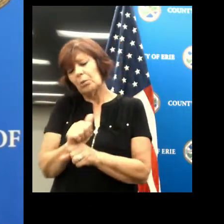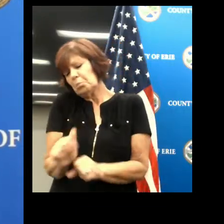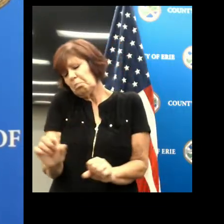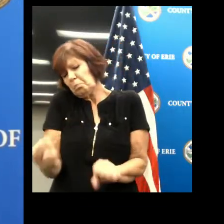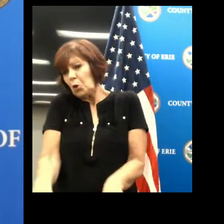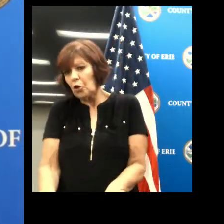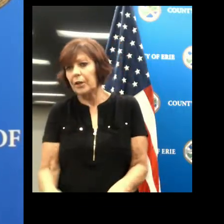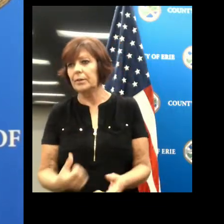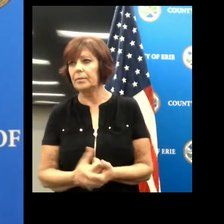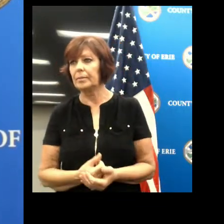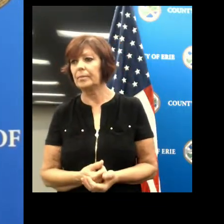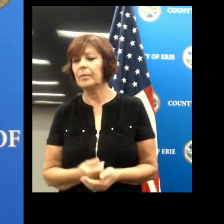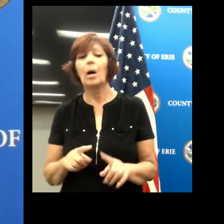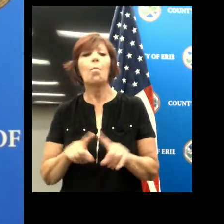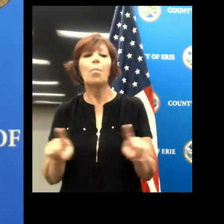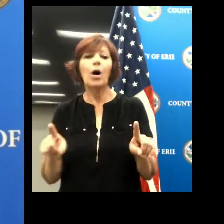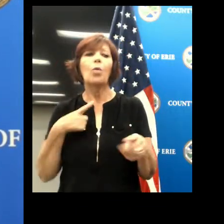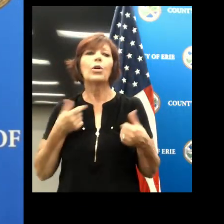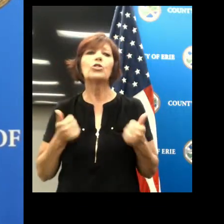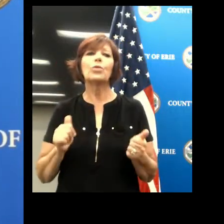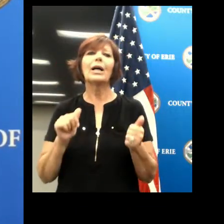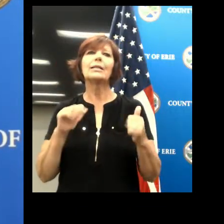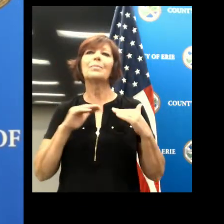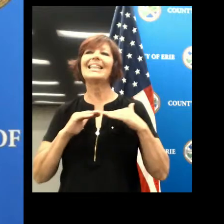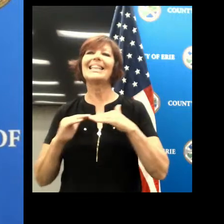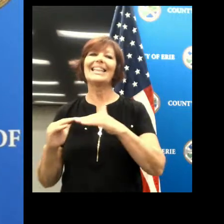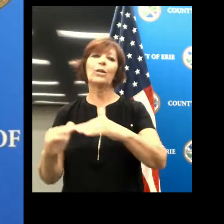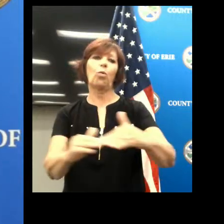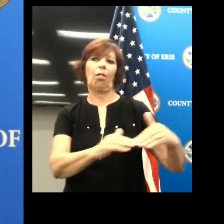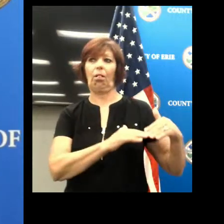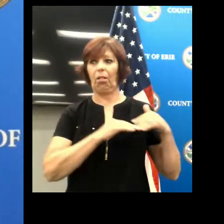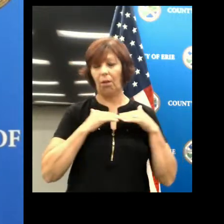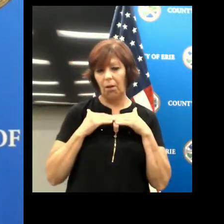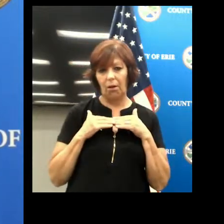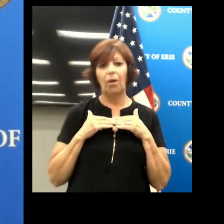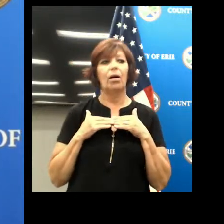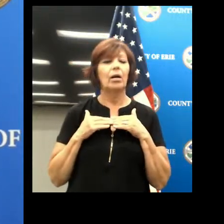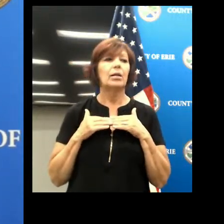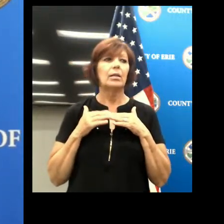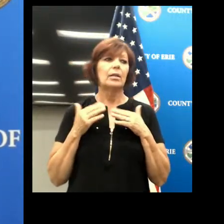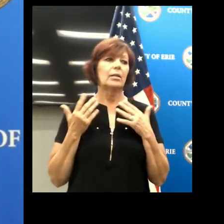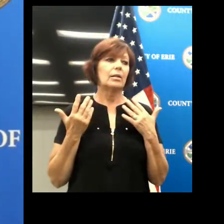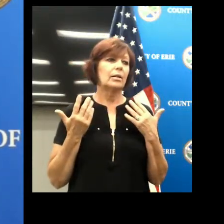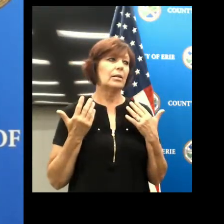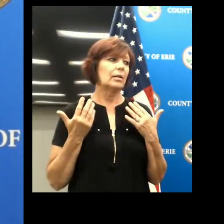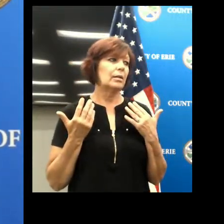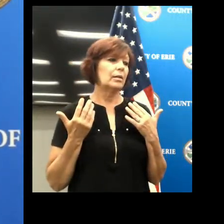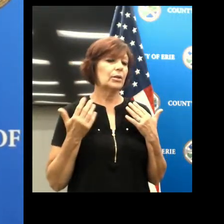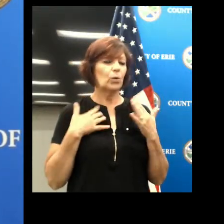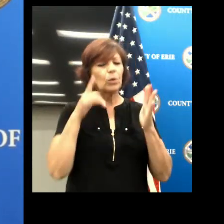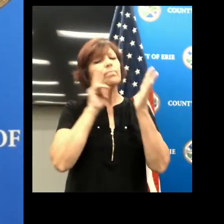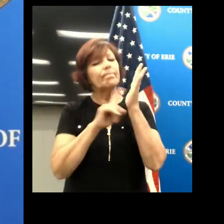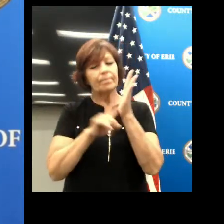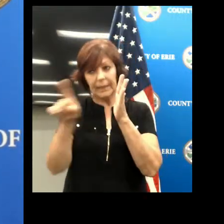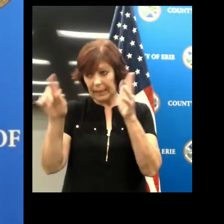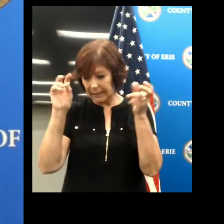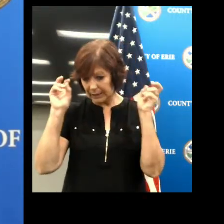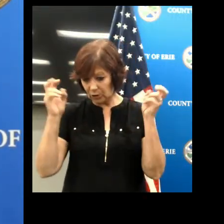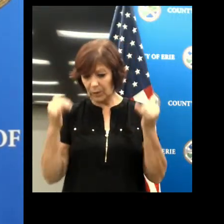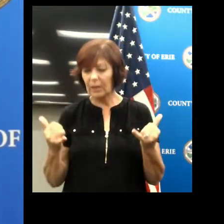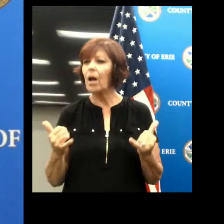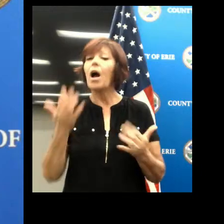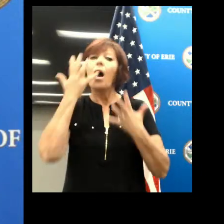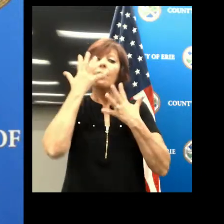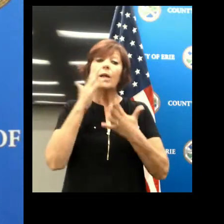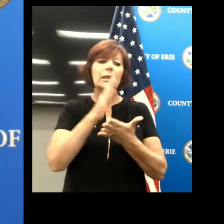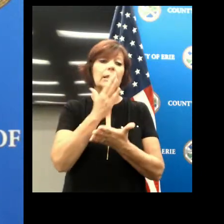could be done from home, but we're trying to treat everyone equally. So we're examining that issue right now. Unfortunately, some